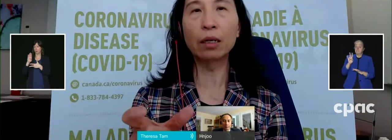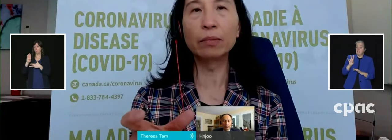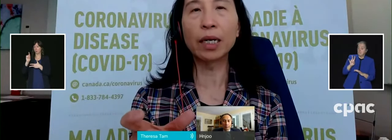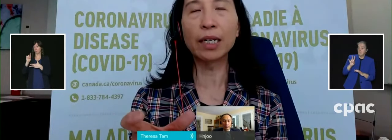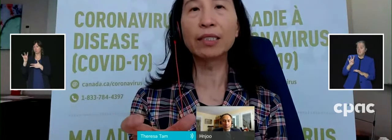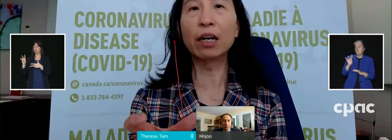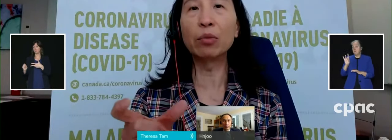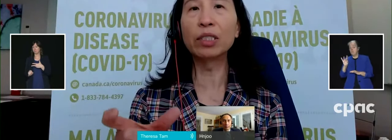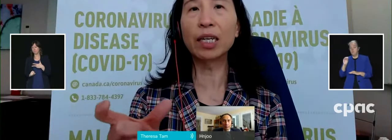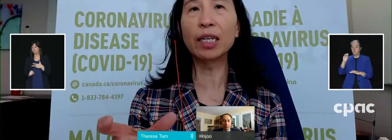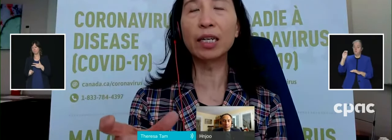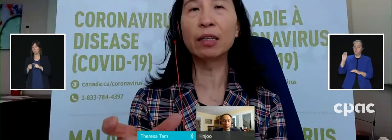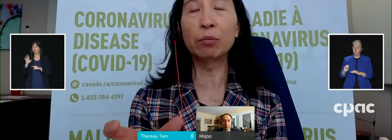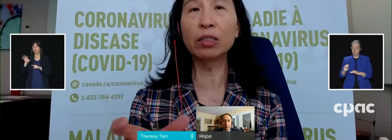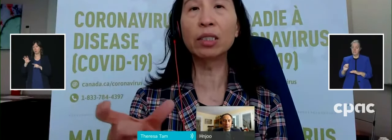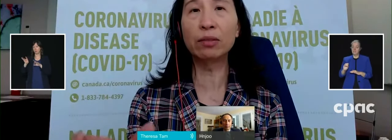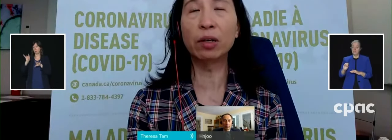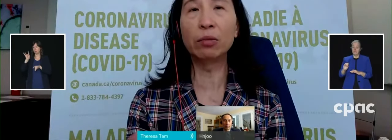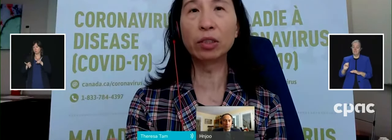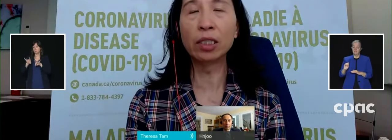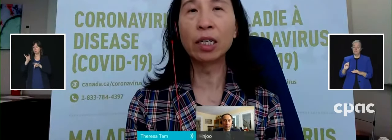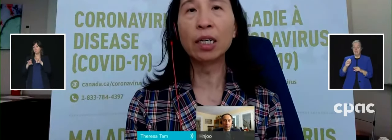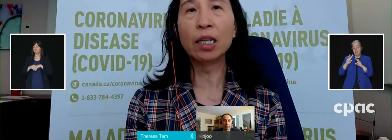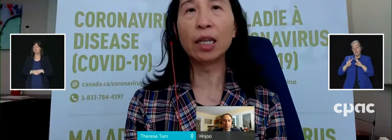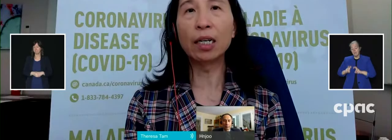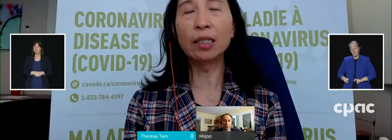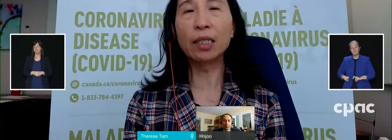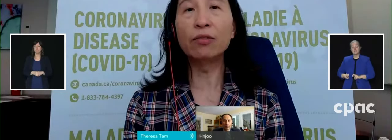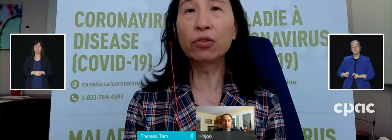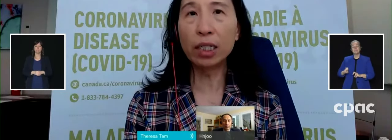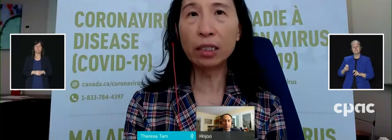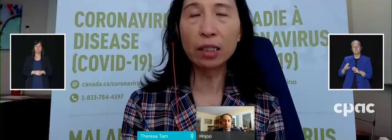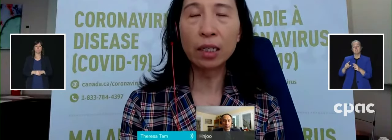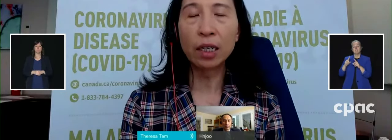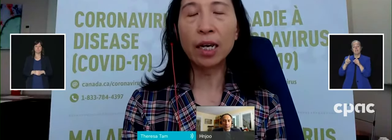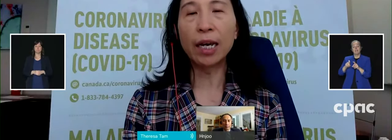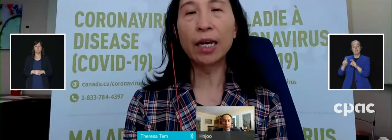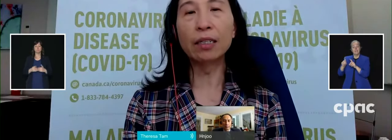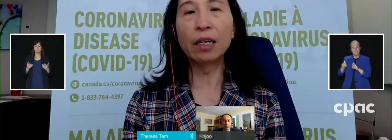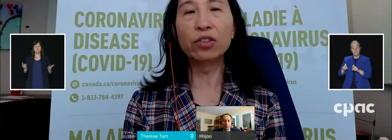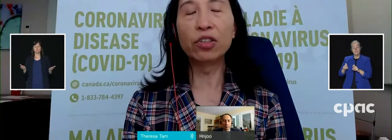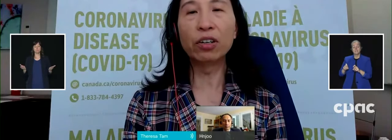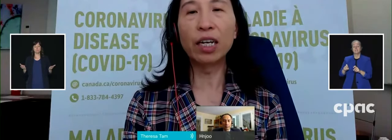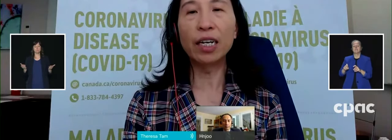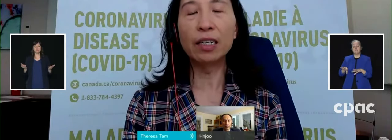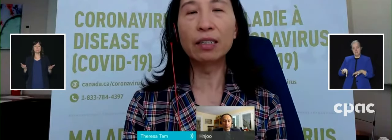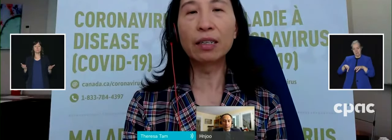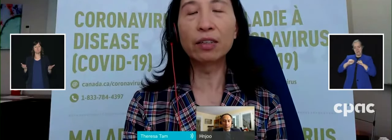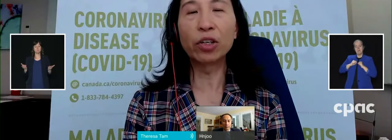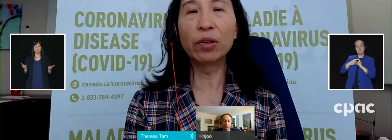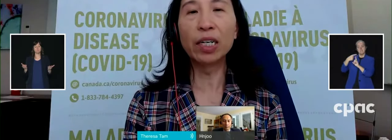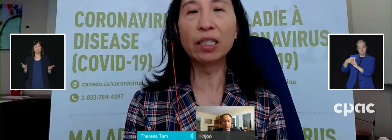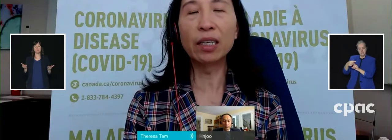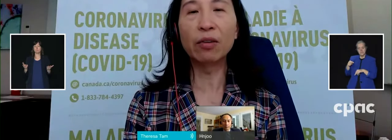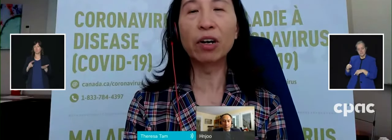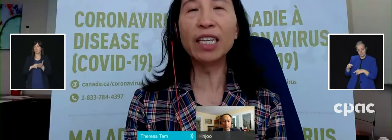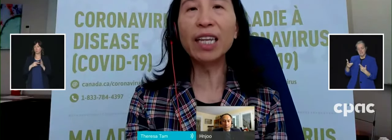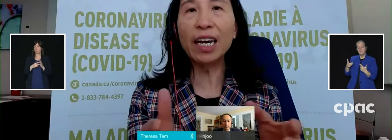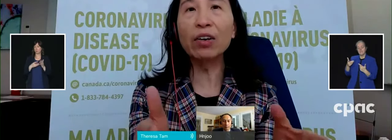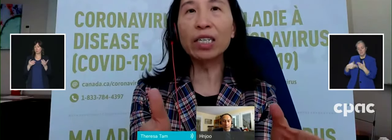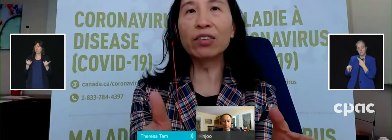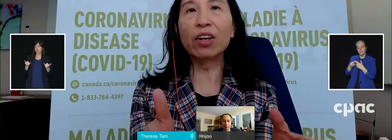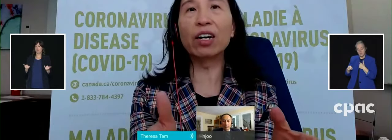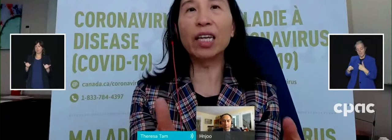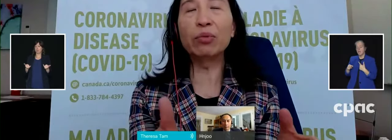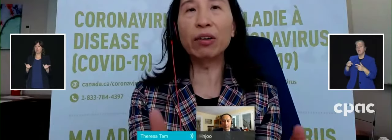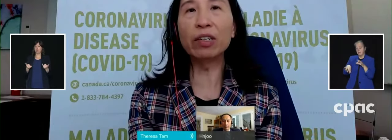I guess samples that the positive samples that they've screened. And so that is showing us that right now is